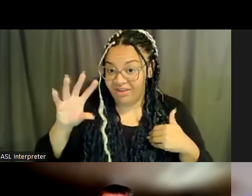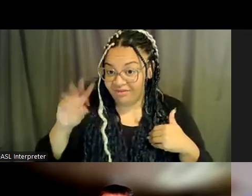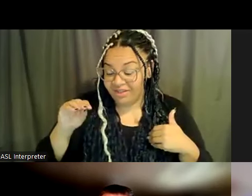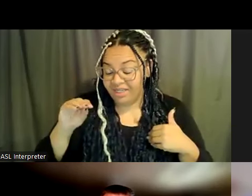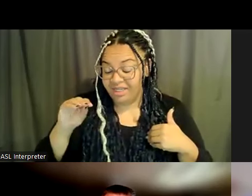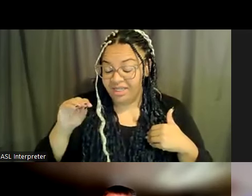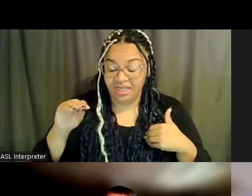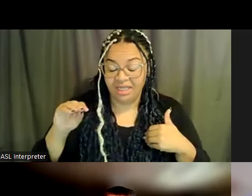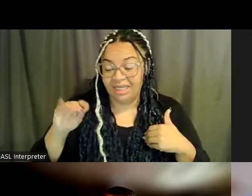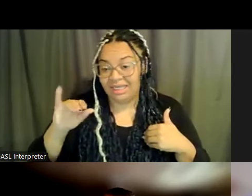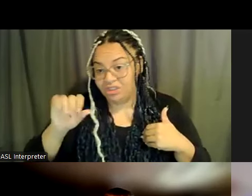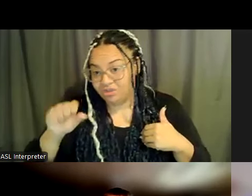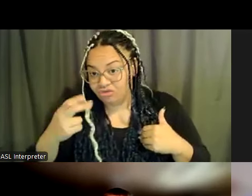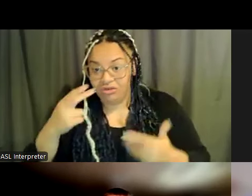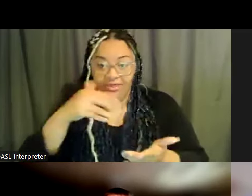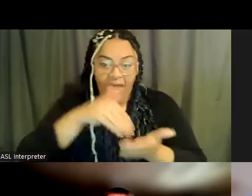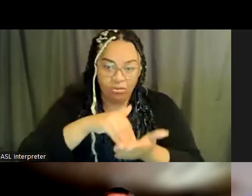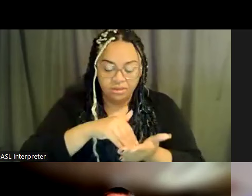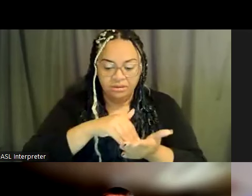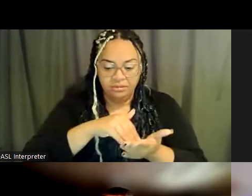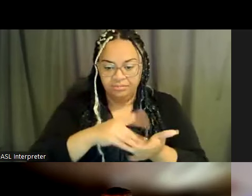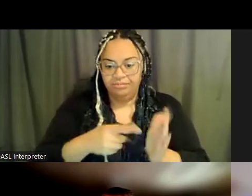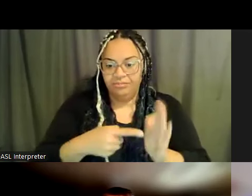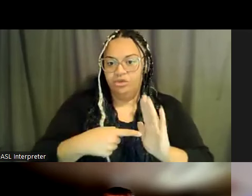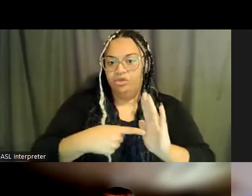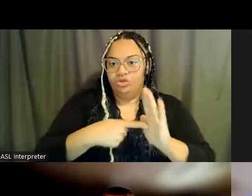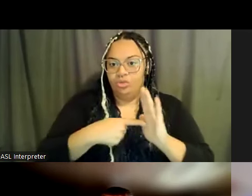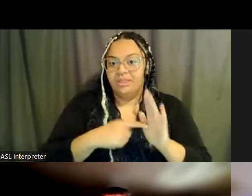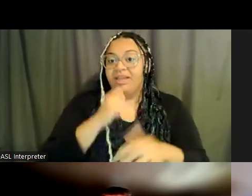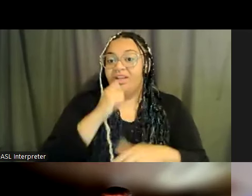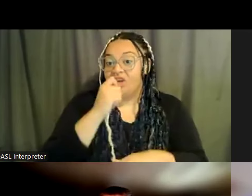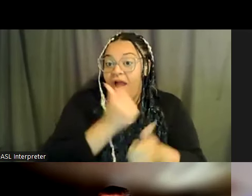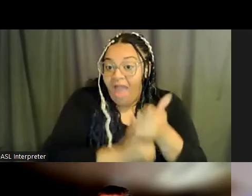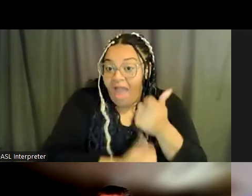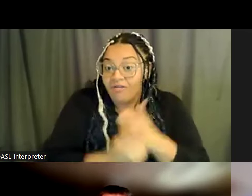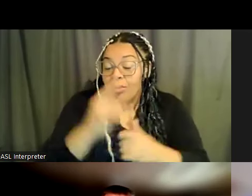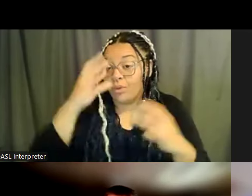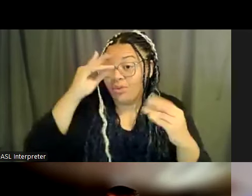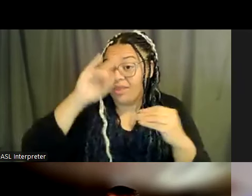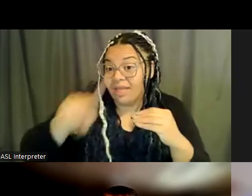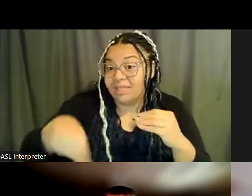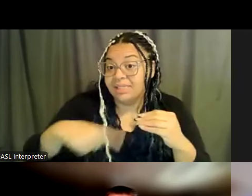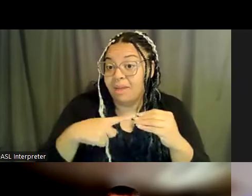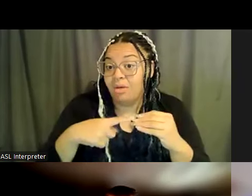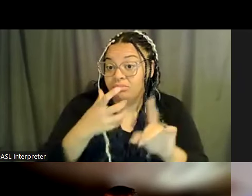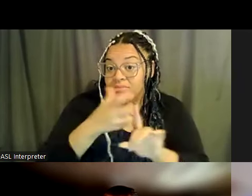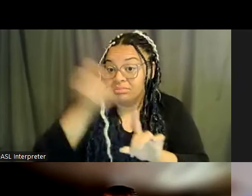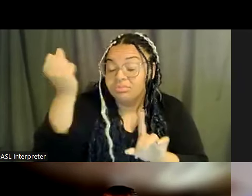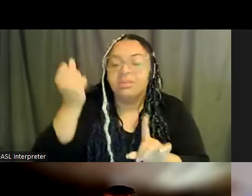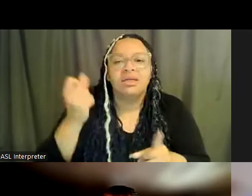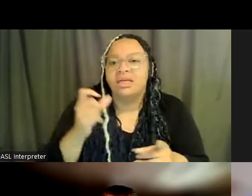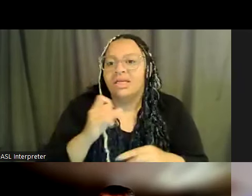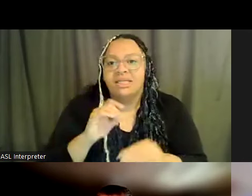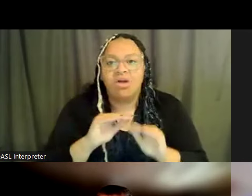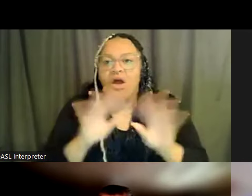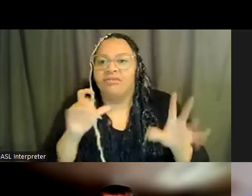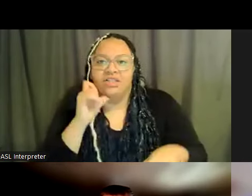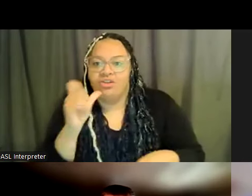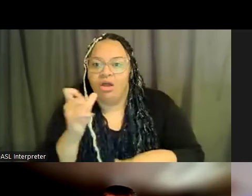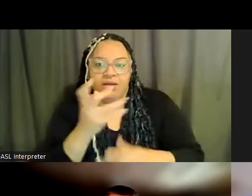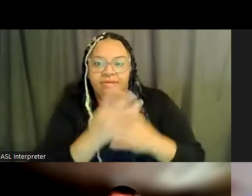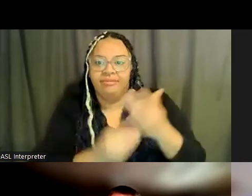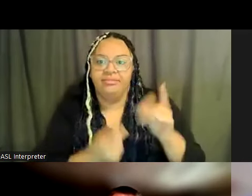country every year, shows us that not everybody who thinks about suicide is going to die, obviously not going to die by suicide. In fact,